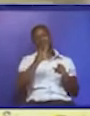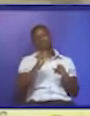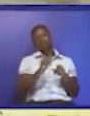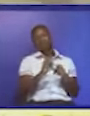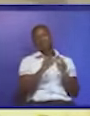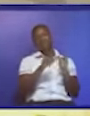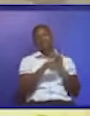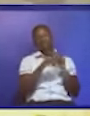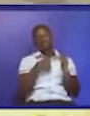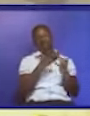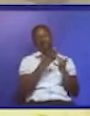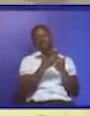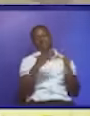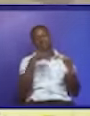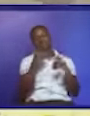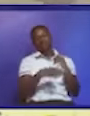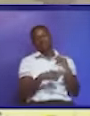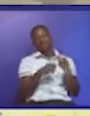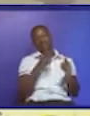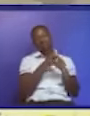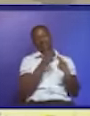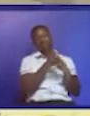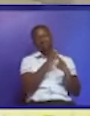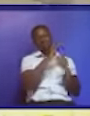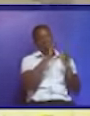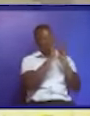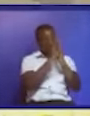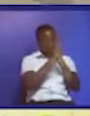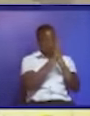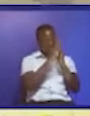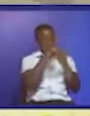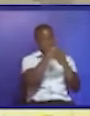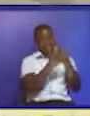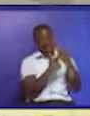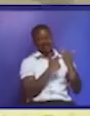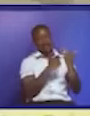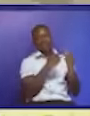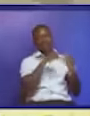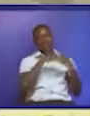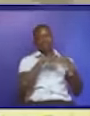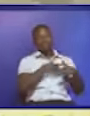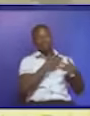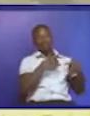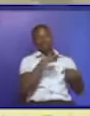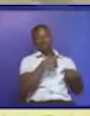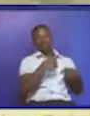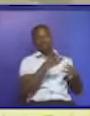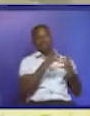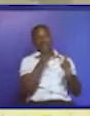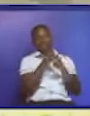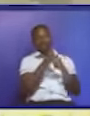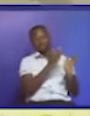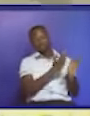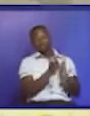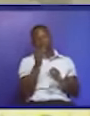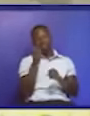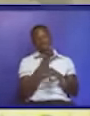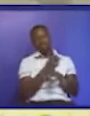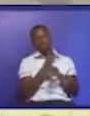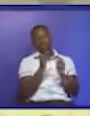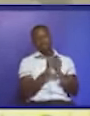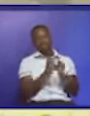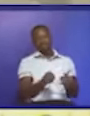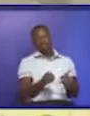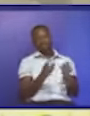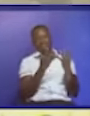end. Come with your prayers, but then in your heart, I want you to come prepared with a